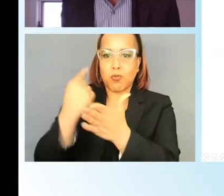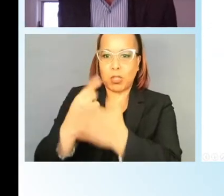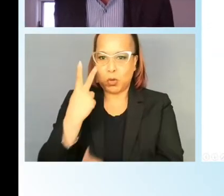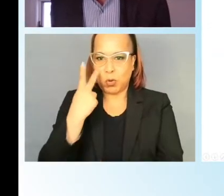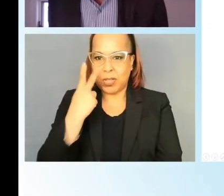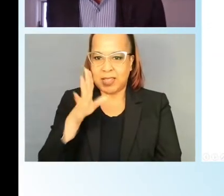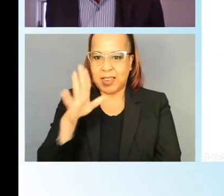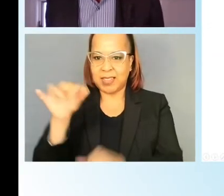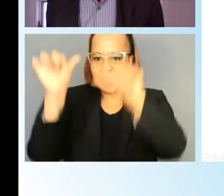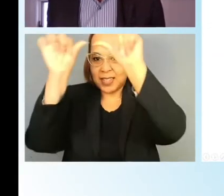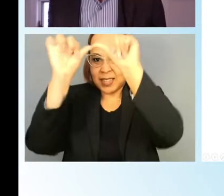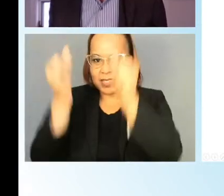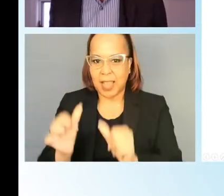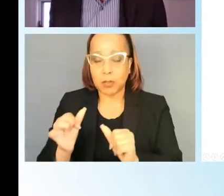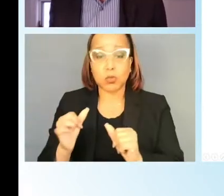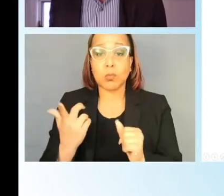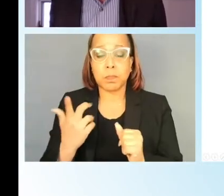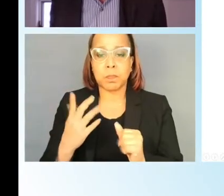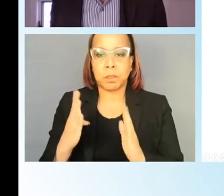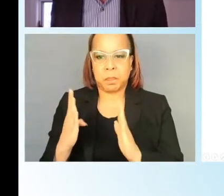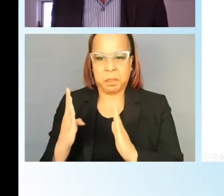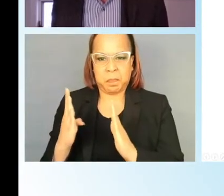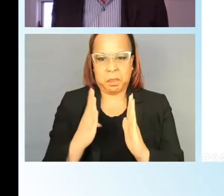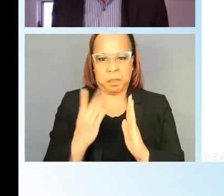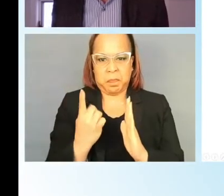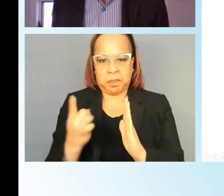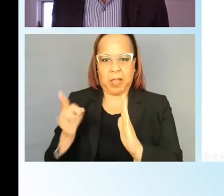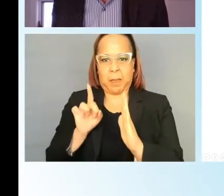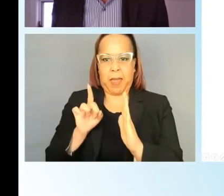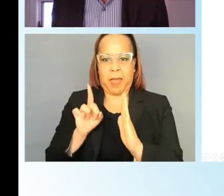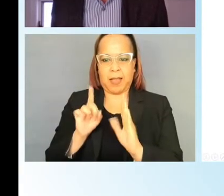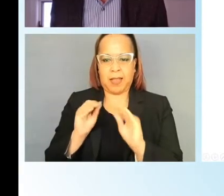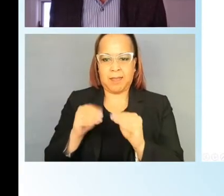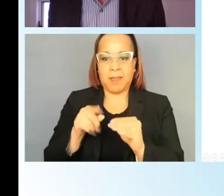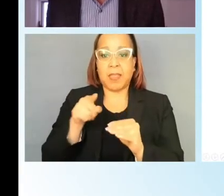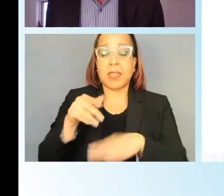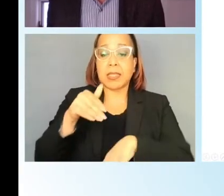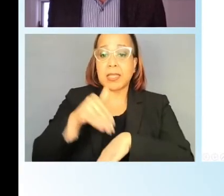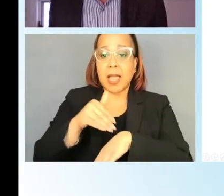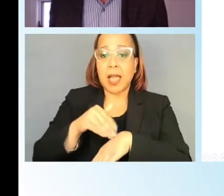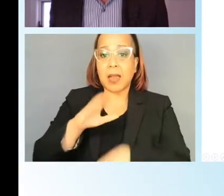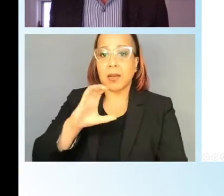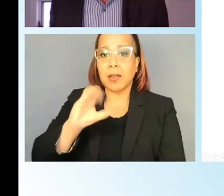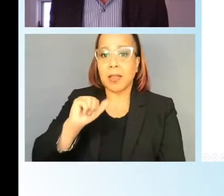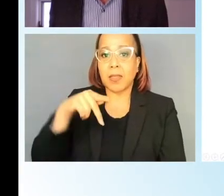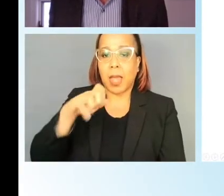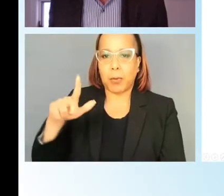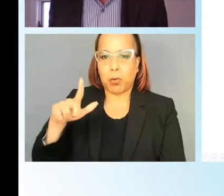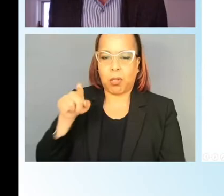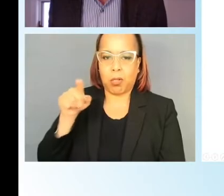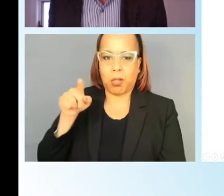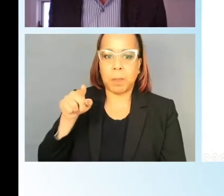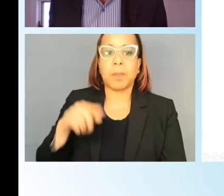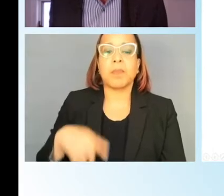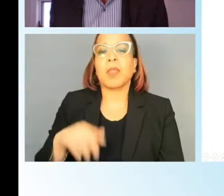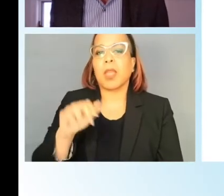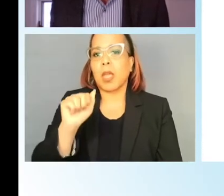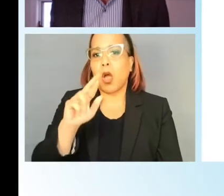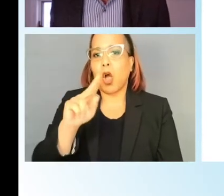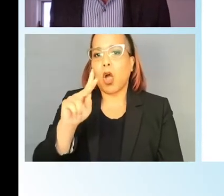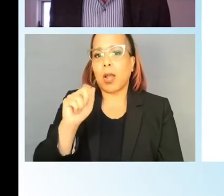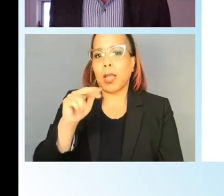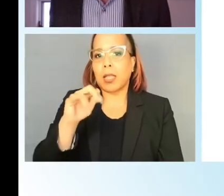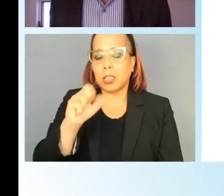statue all the way in the back of this installation. This is at the Capitol of Arkansas in Little